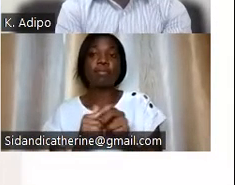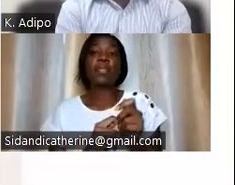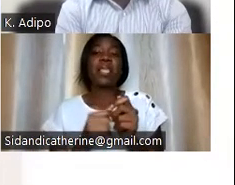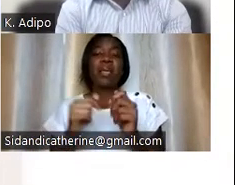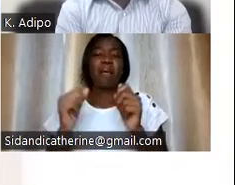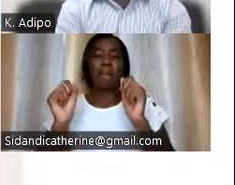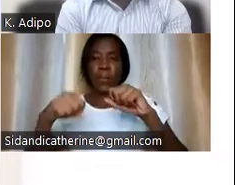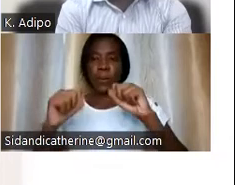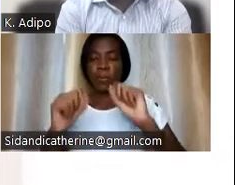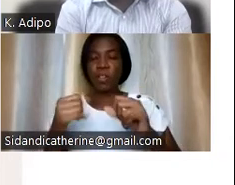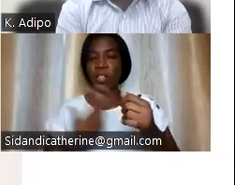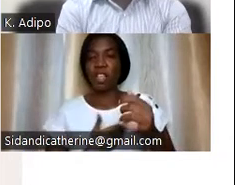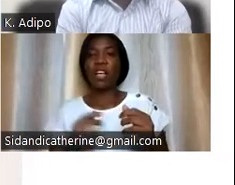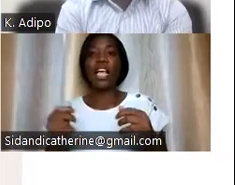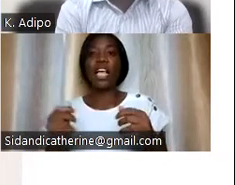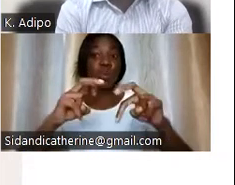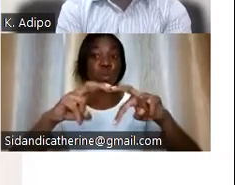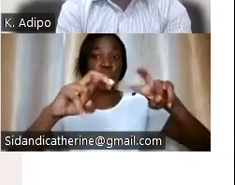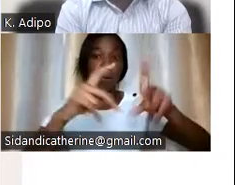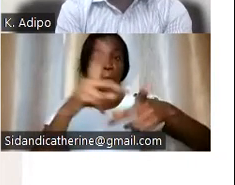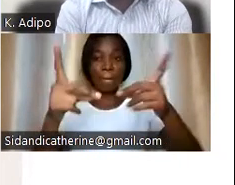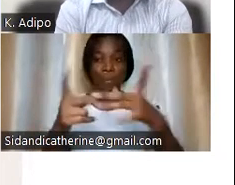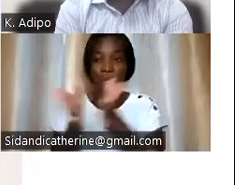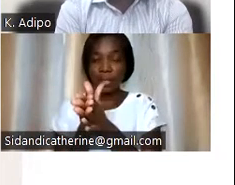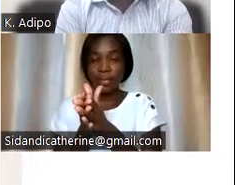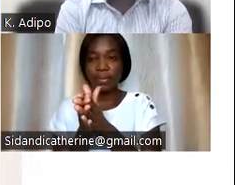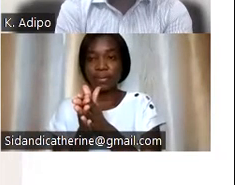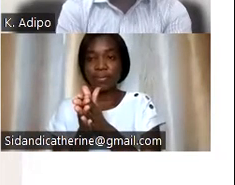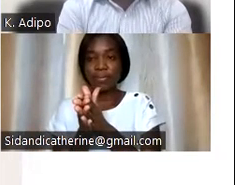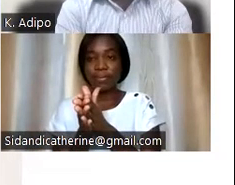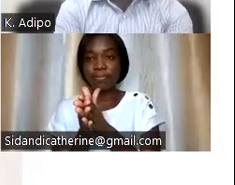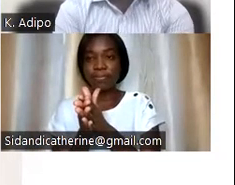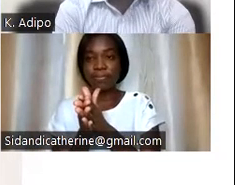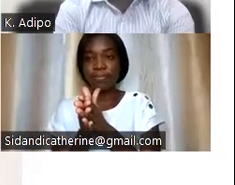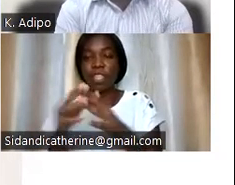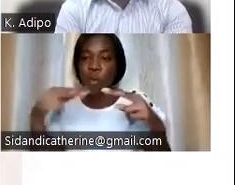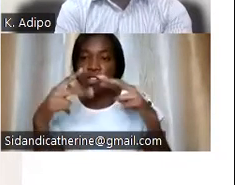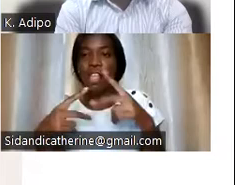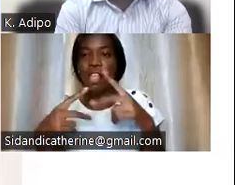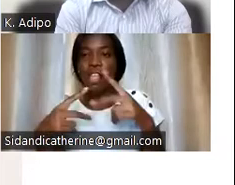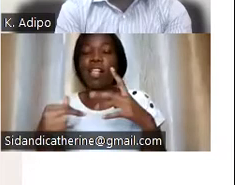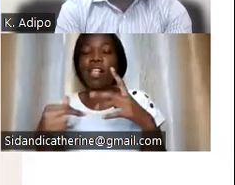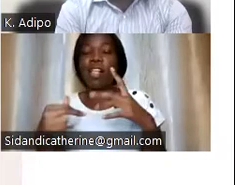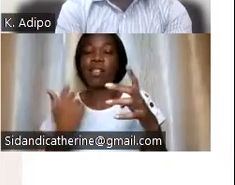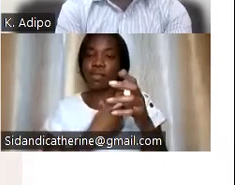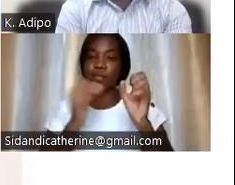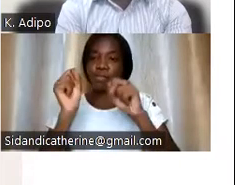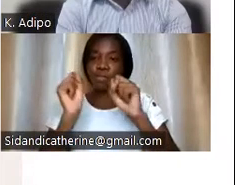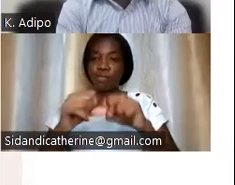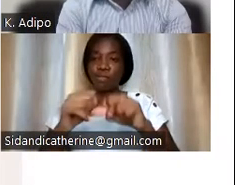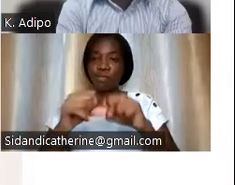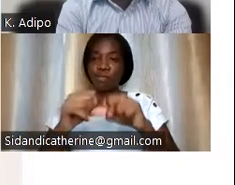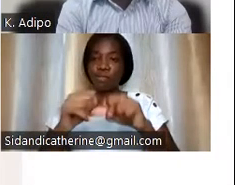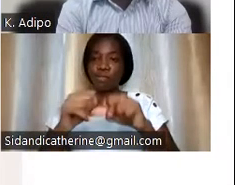and hotels that we are going to take vacations. Please reach out to Elsamea